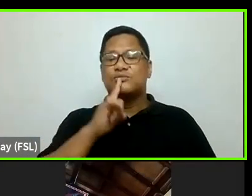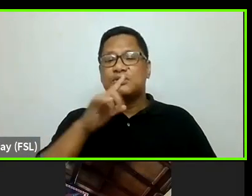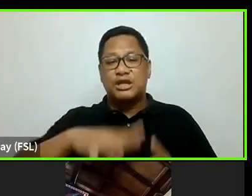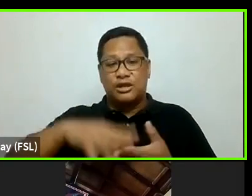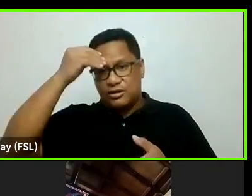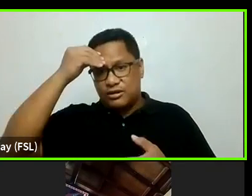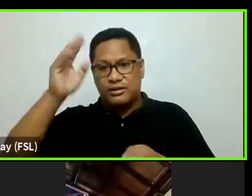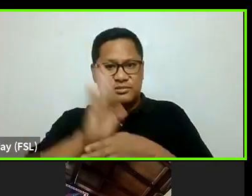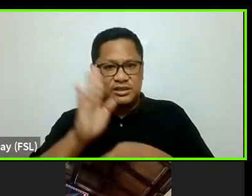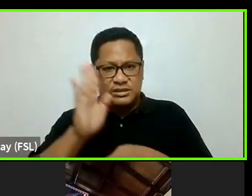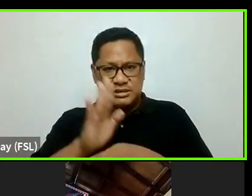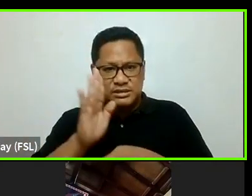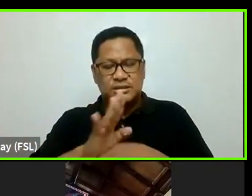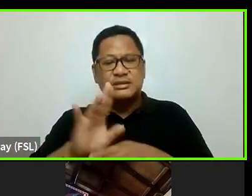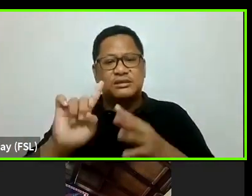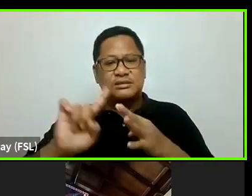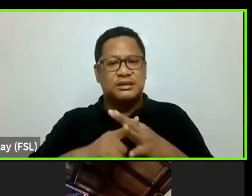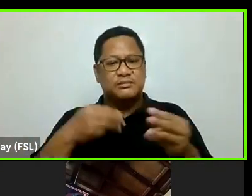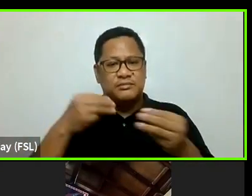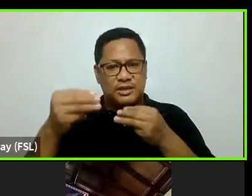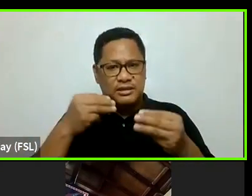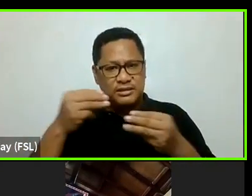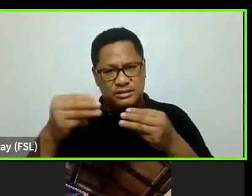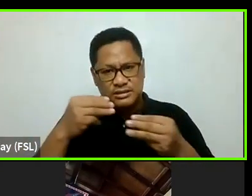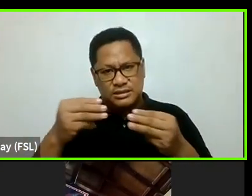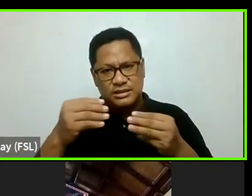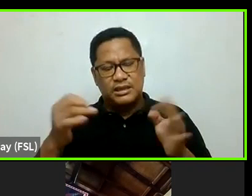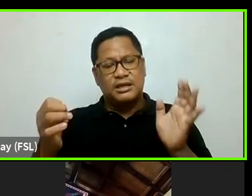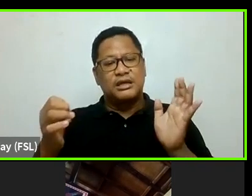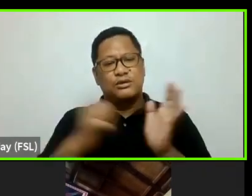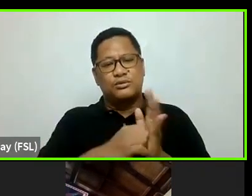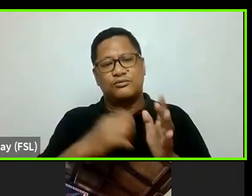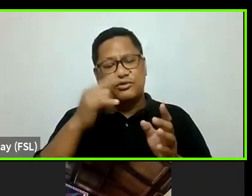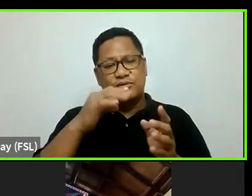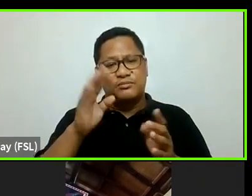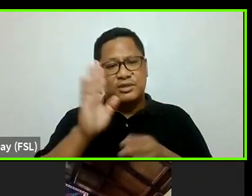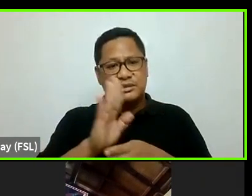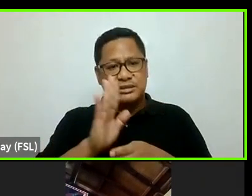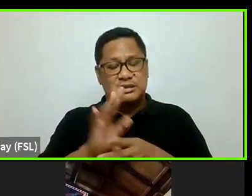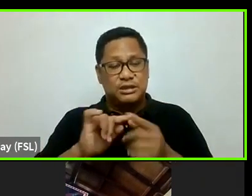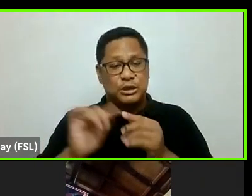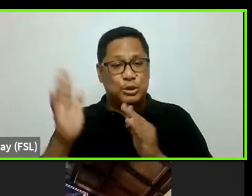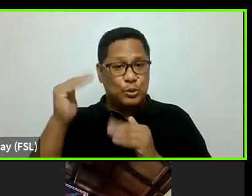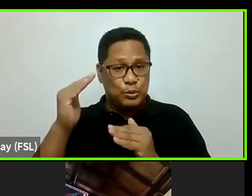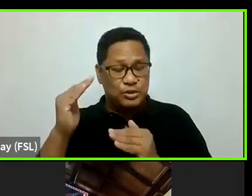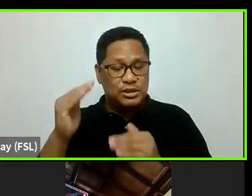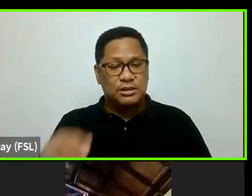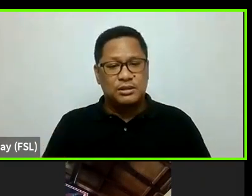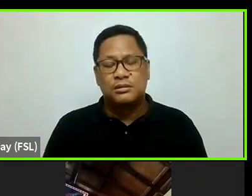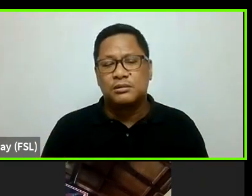business, starting, managing, and growing a business. And then hopefully, okay, hopefully,